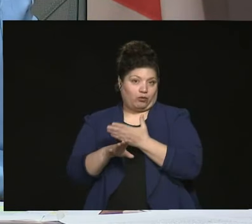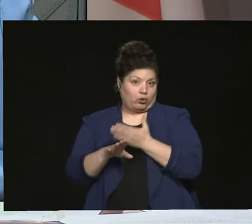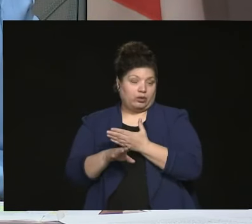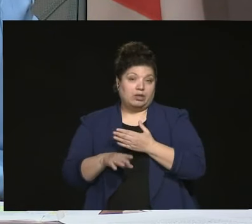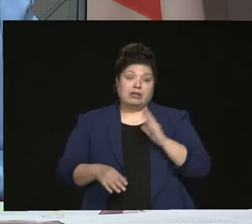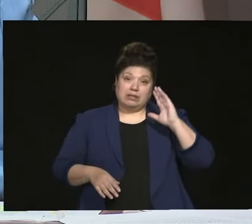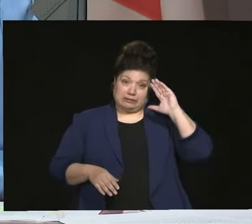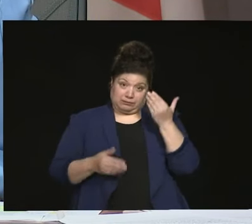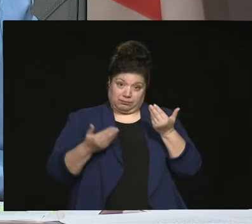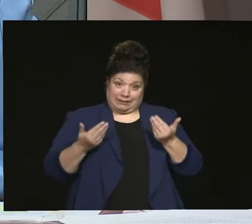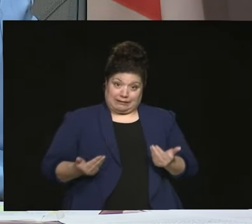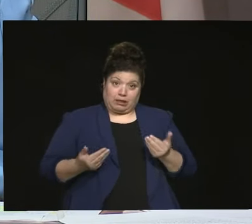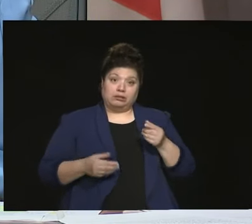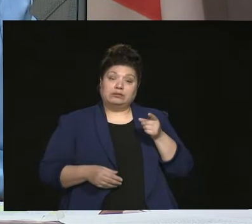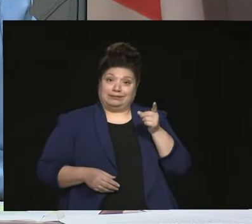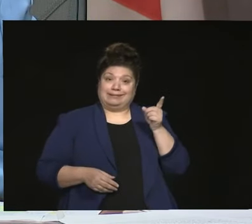a